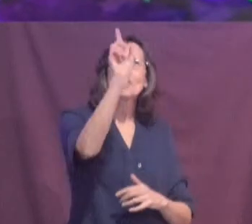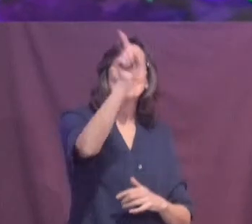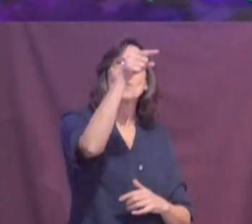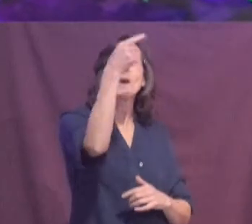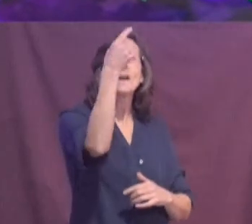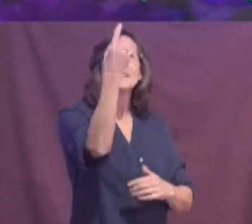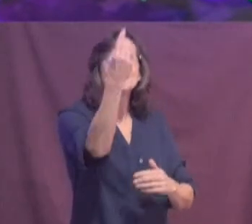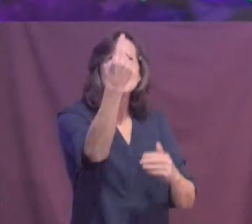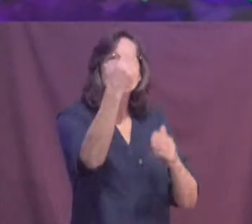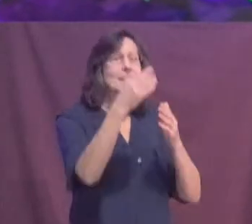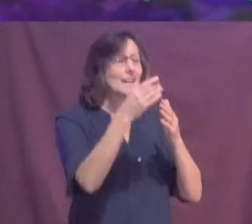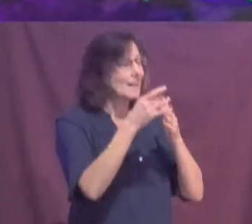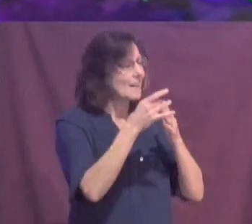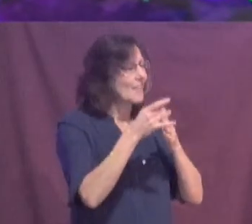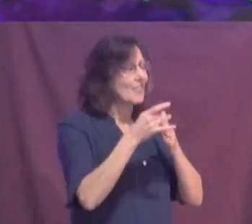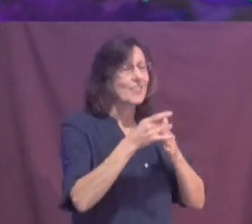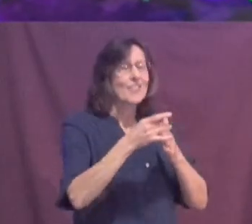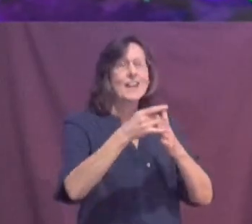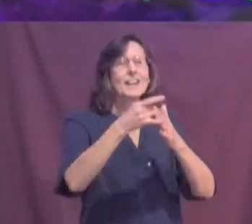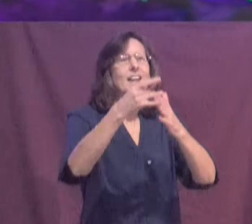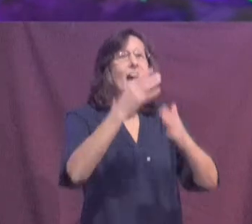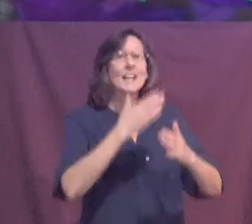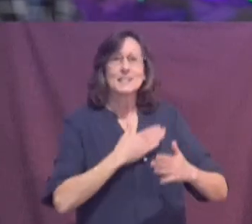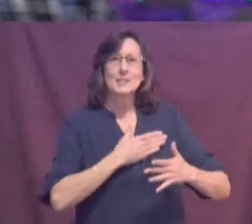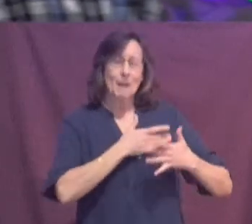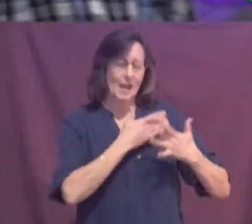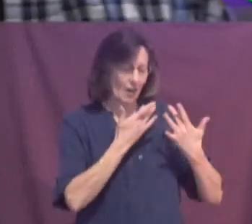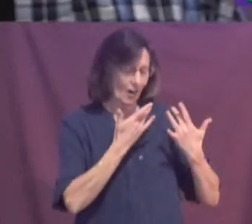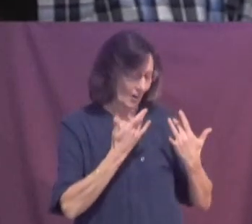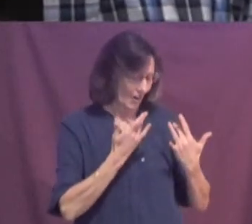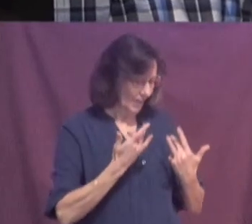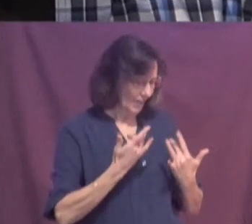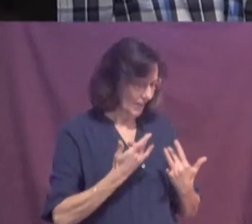You're the one that guides my